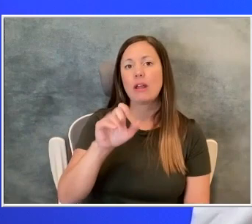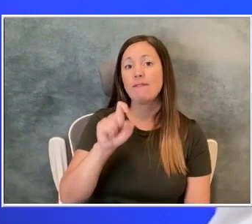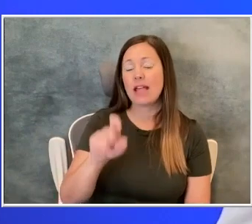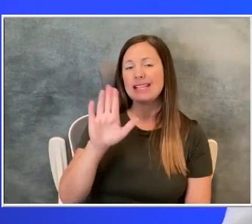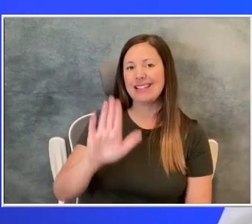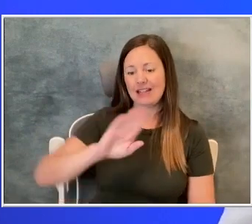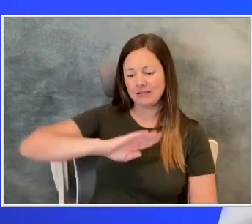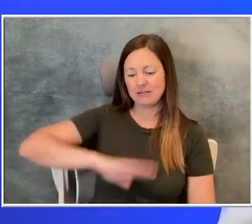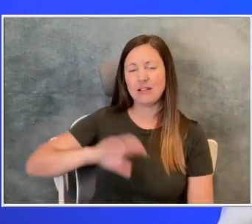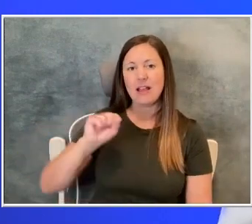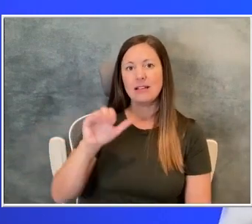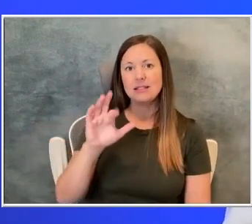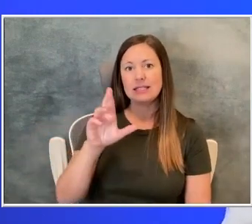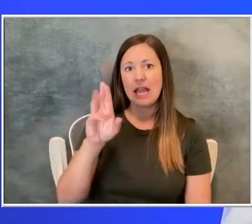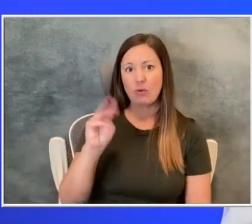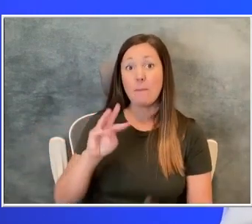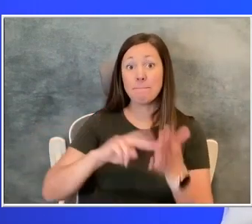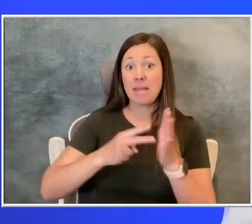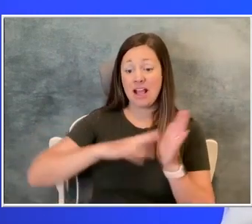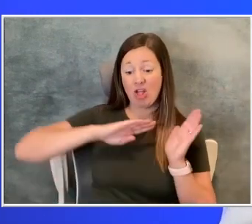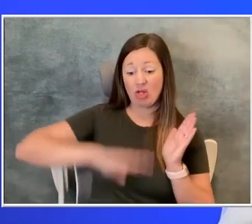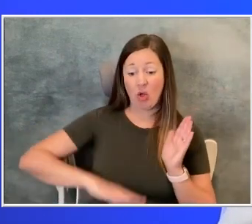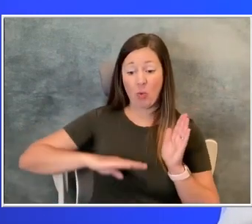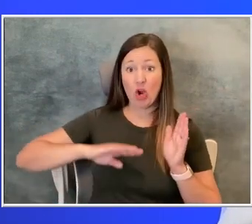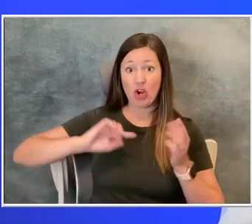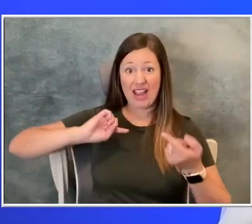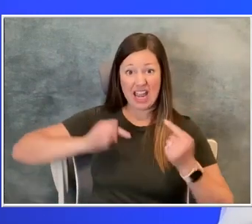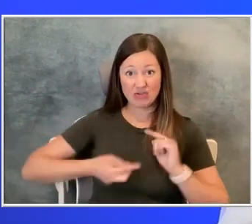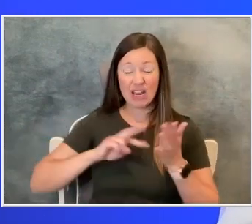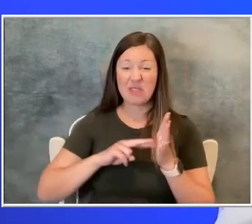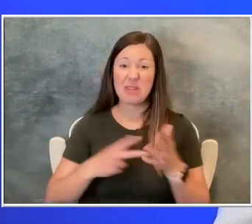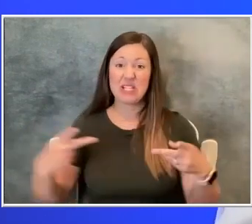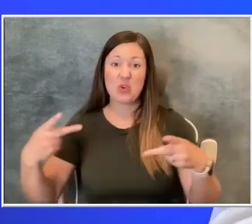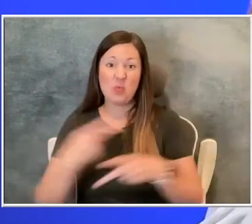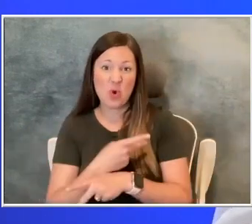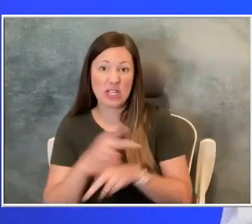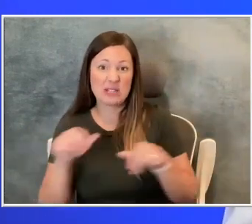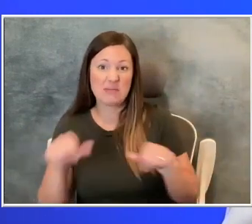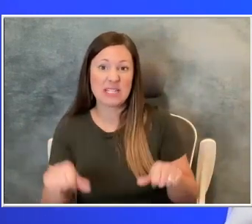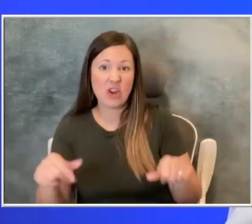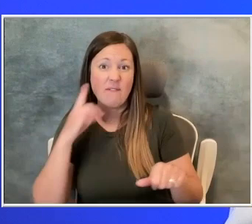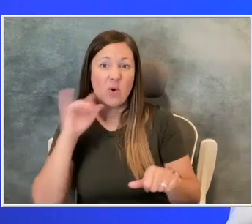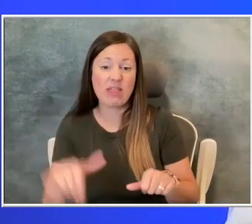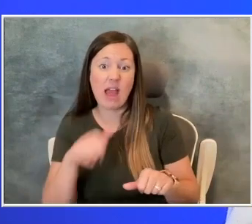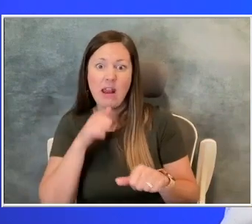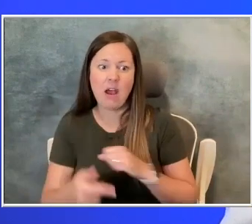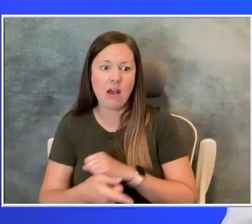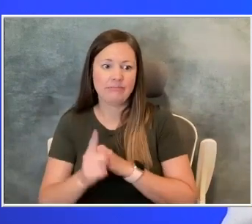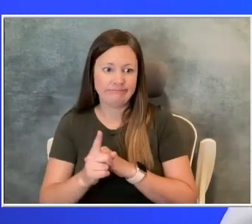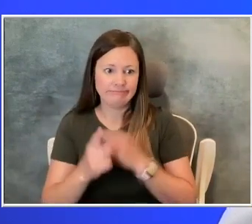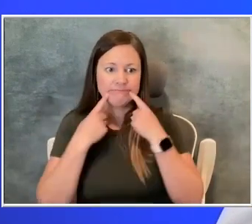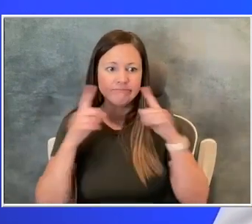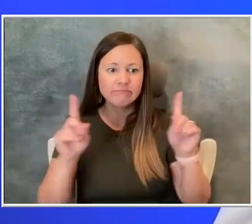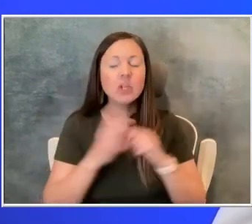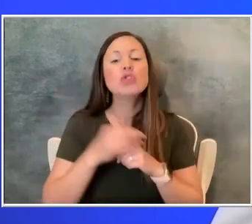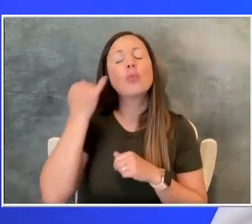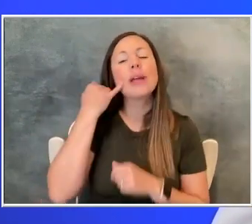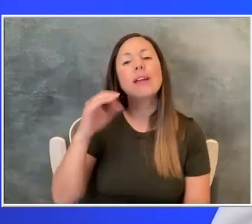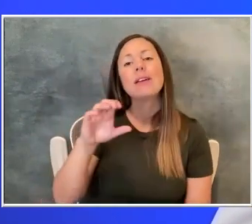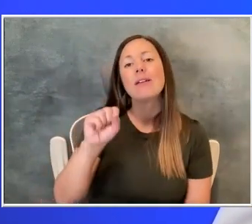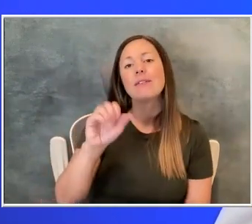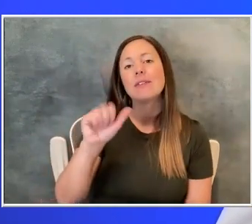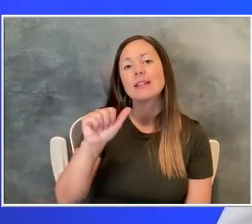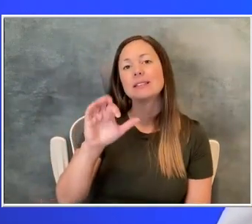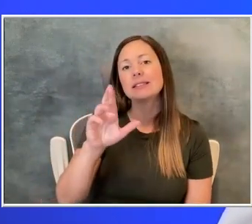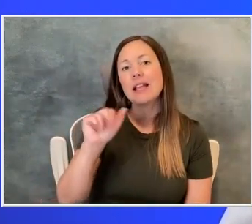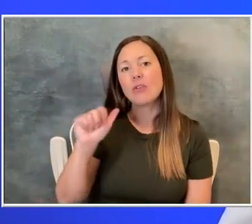lower the spinal cord injury, the worse the potential for that is. So if you had a sacral or a lumbosacral injury, sometimes